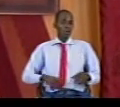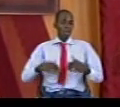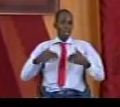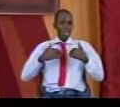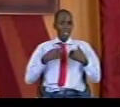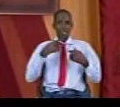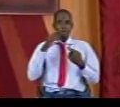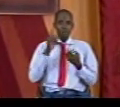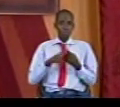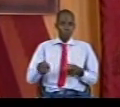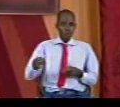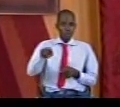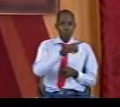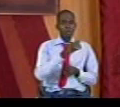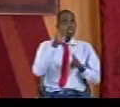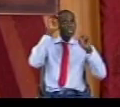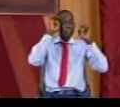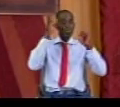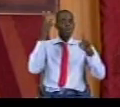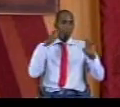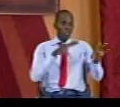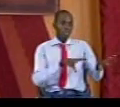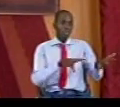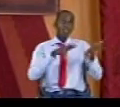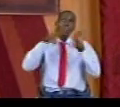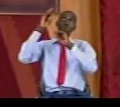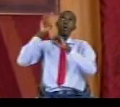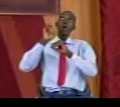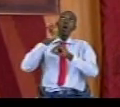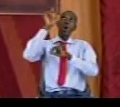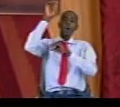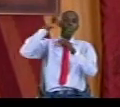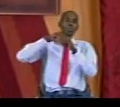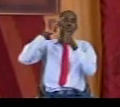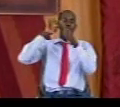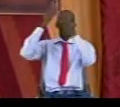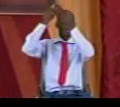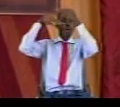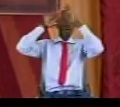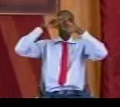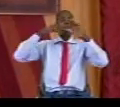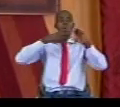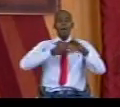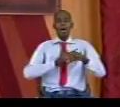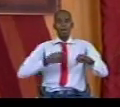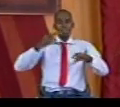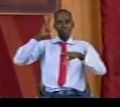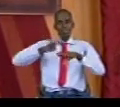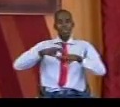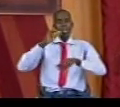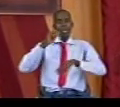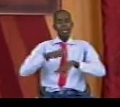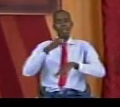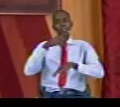up into where? Heaven, and sat on the right hand of God. That's his place. That's